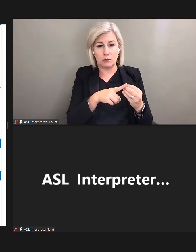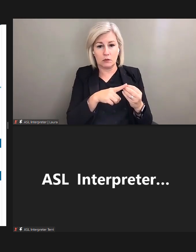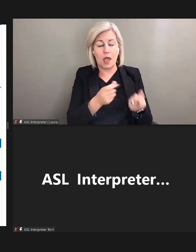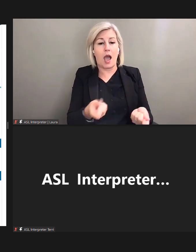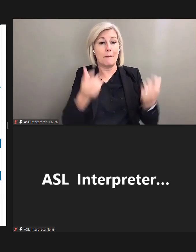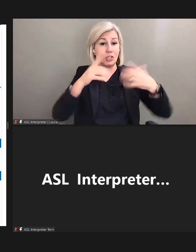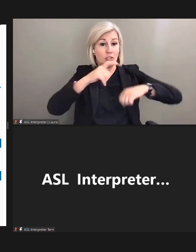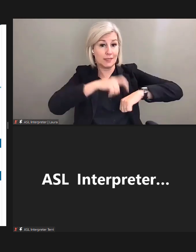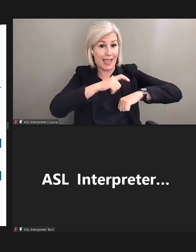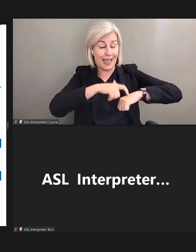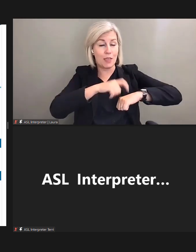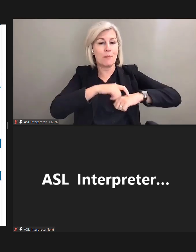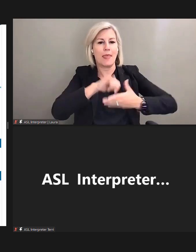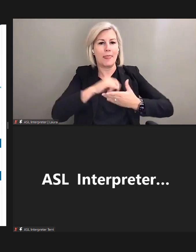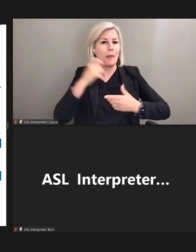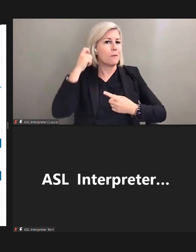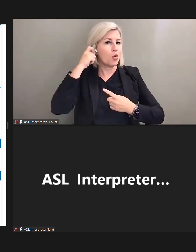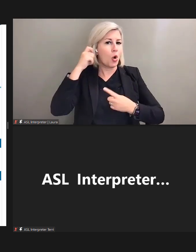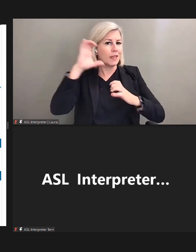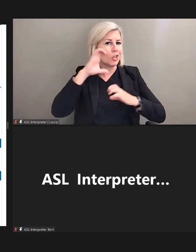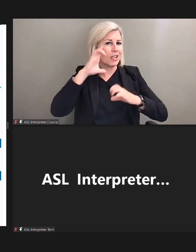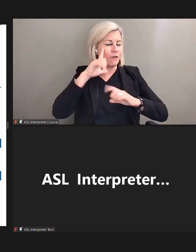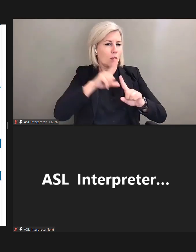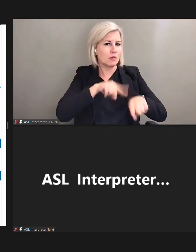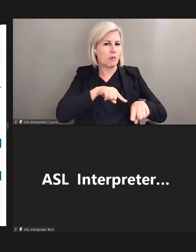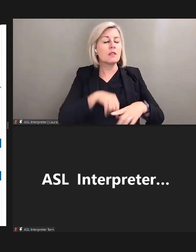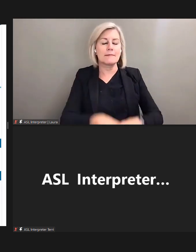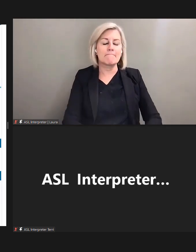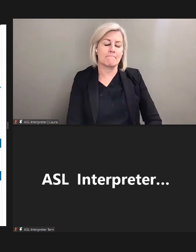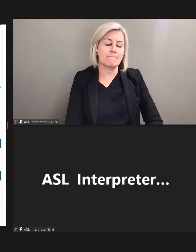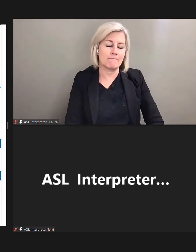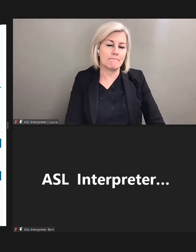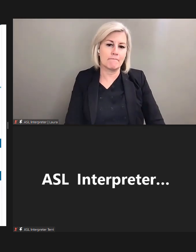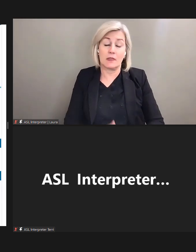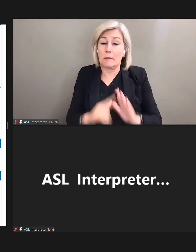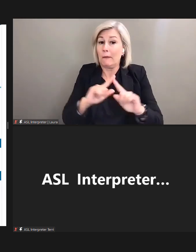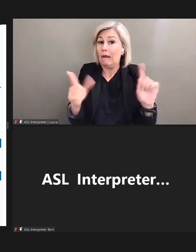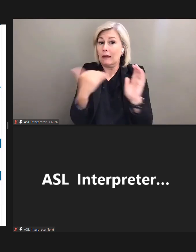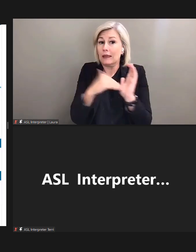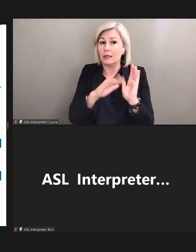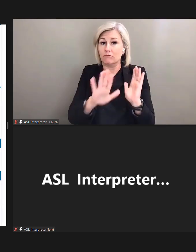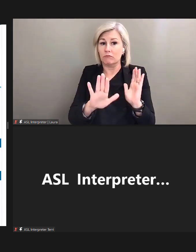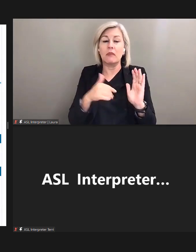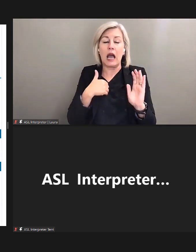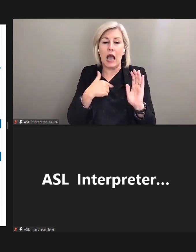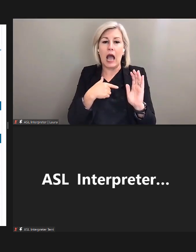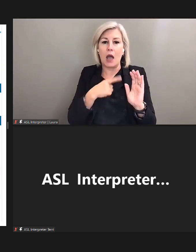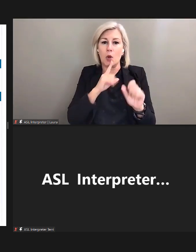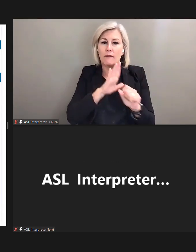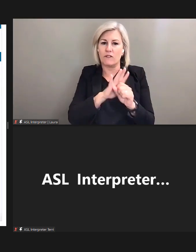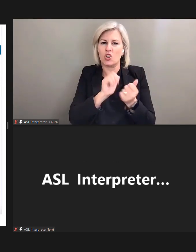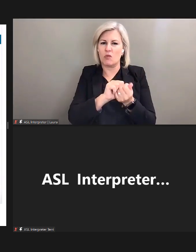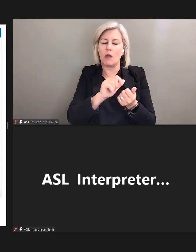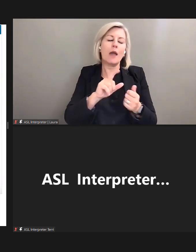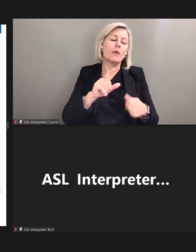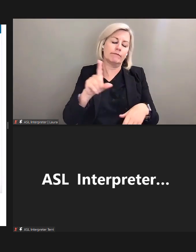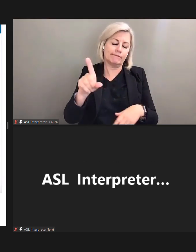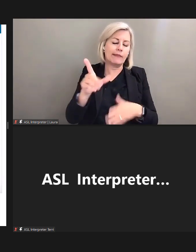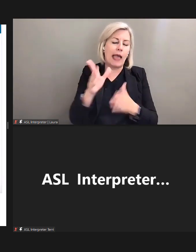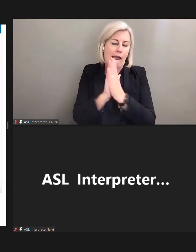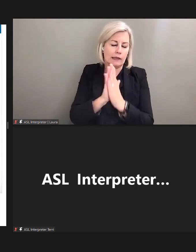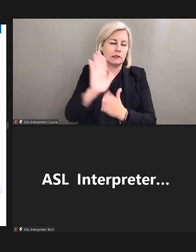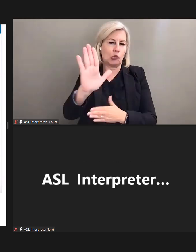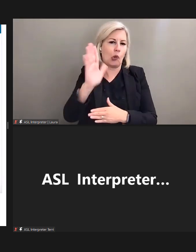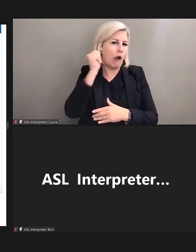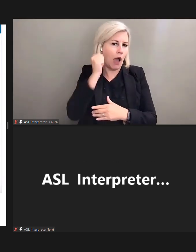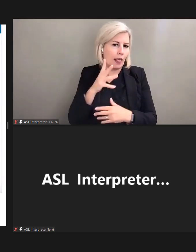amount of time that probe is looking for the response. But again, I would confer with your program audiologist